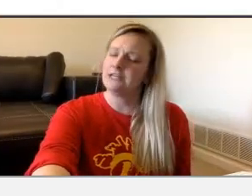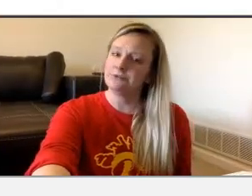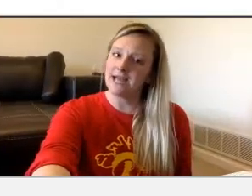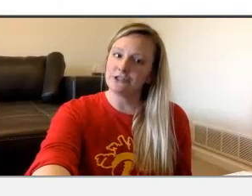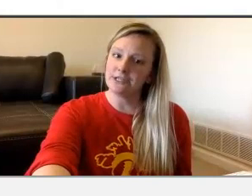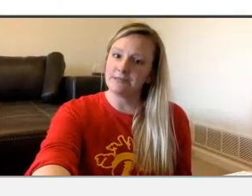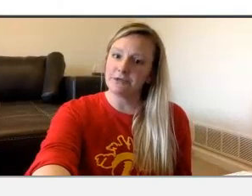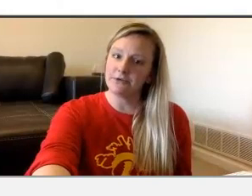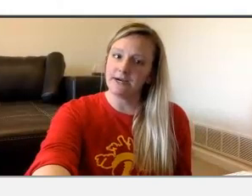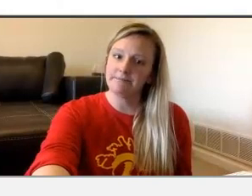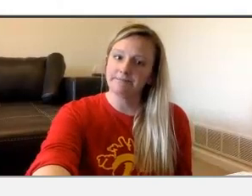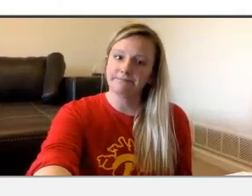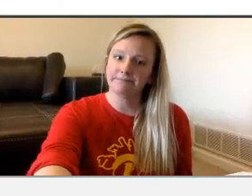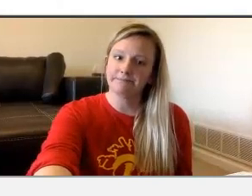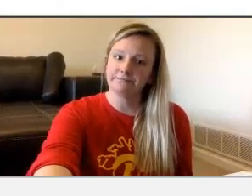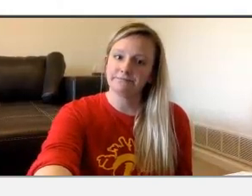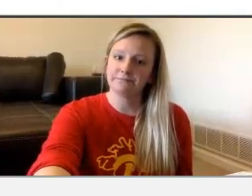Can you touch the computer?